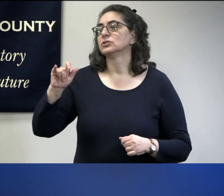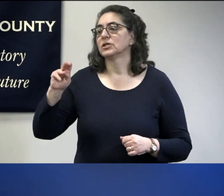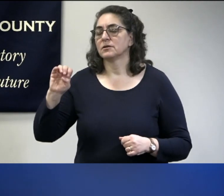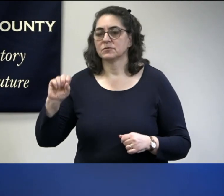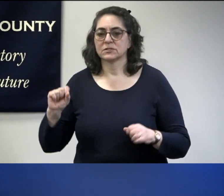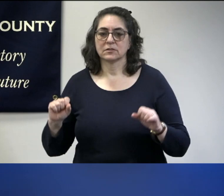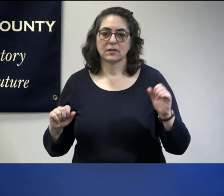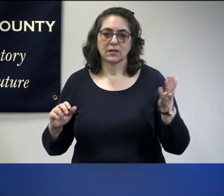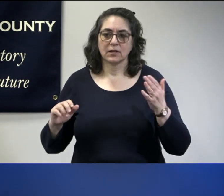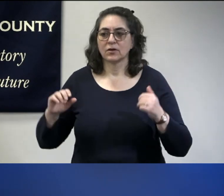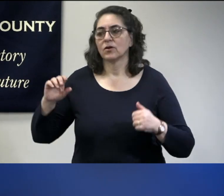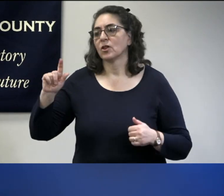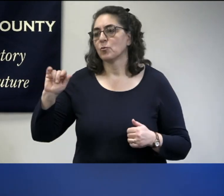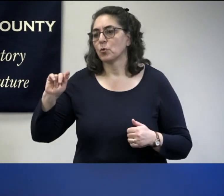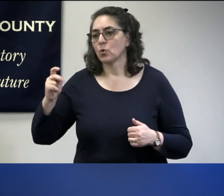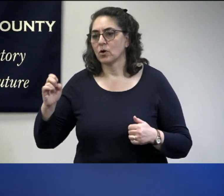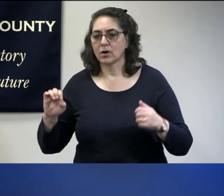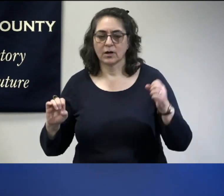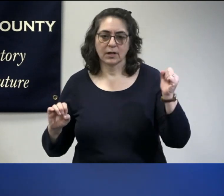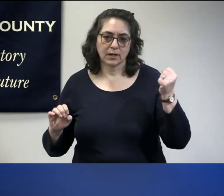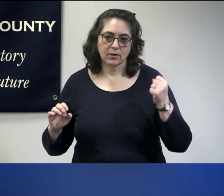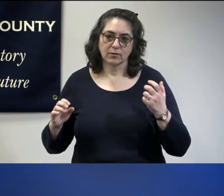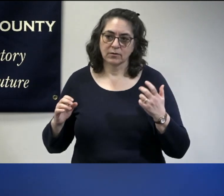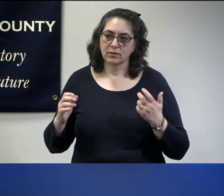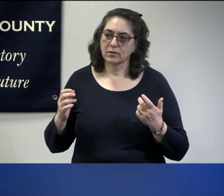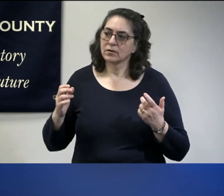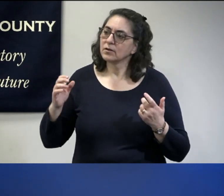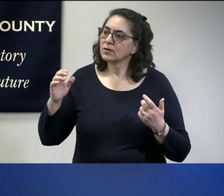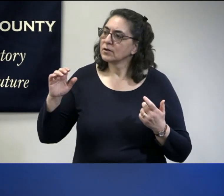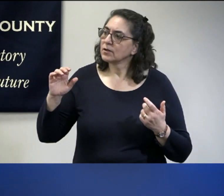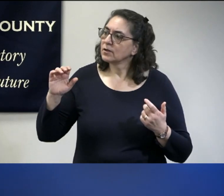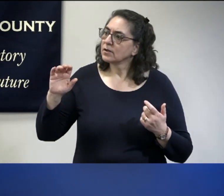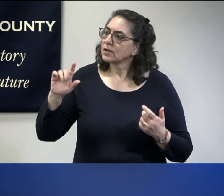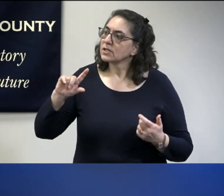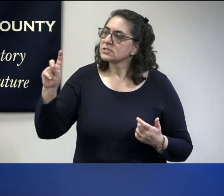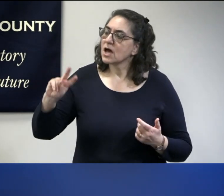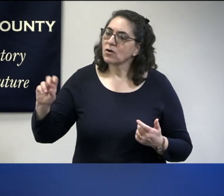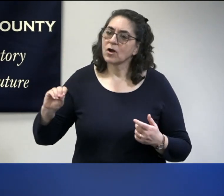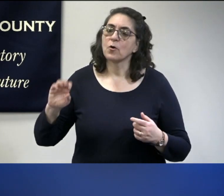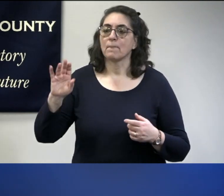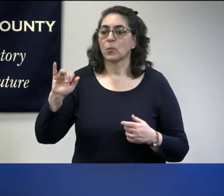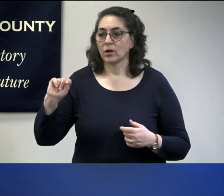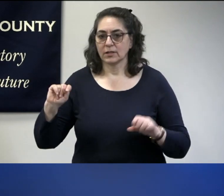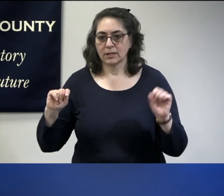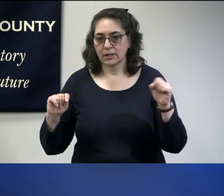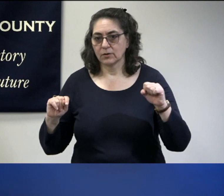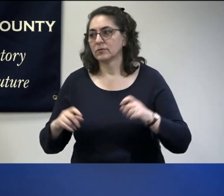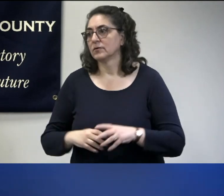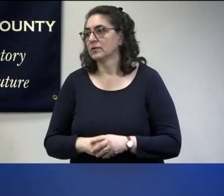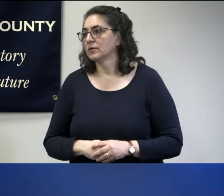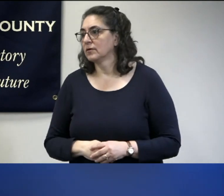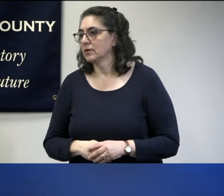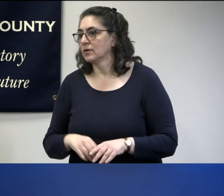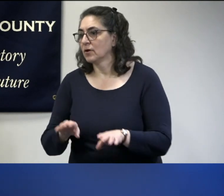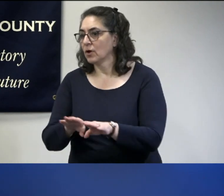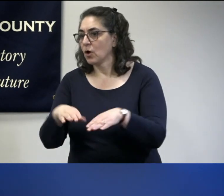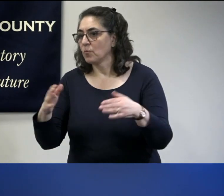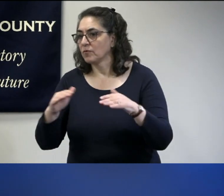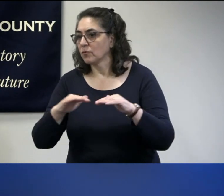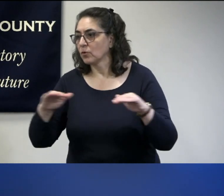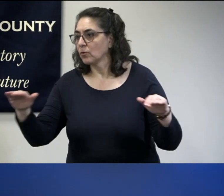Lepore, here. Deputy Director Lazaro, here. Director Bartlett, here. Can I have a motion to open the public hearing? I'll move it. Second.